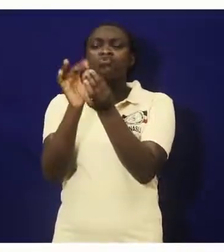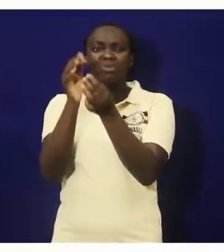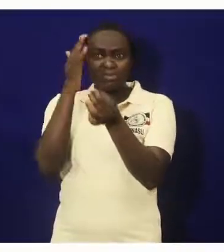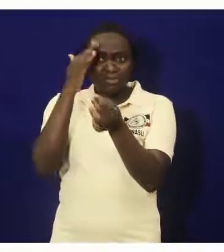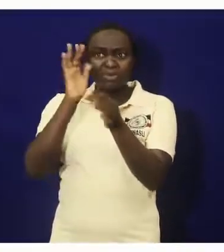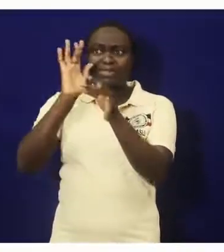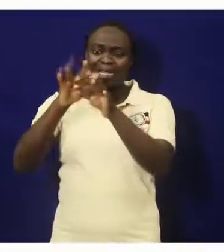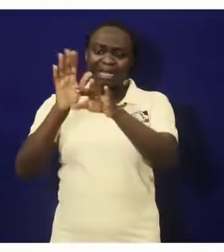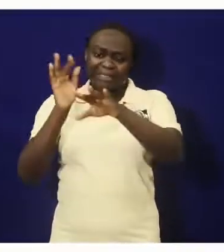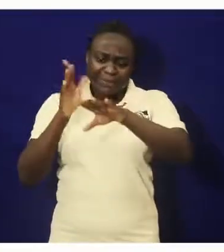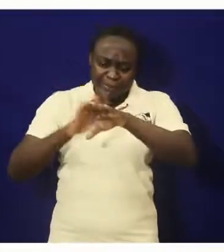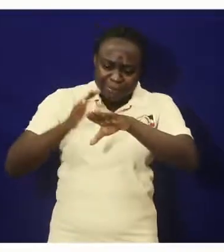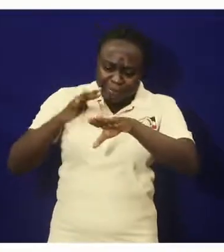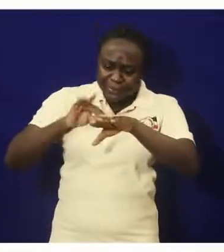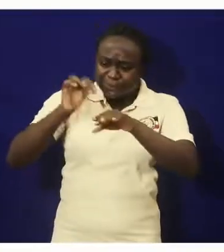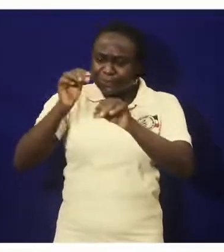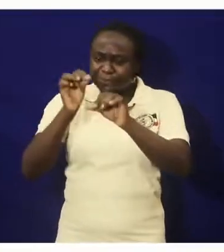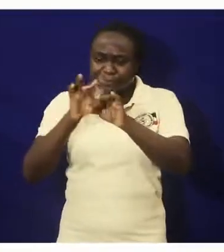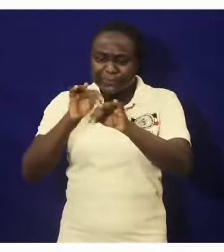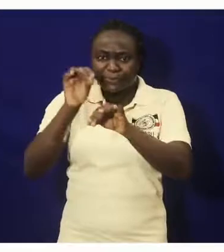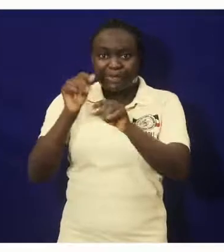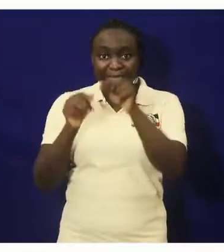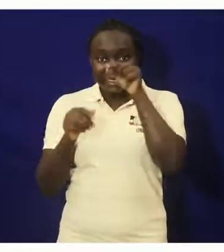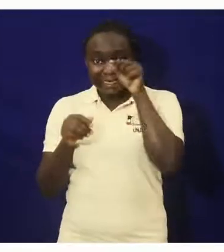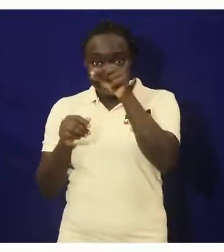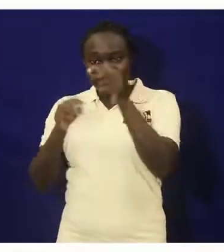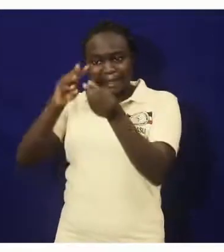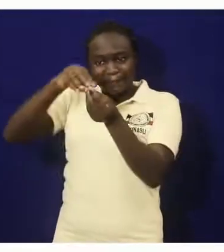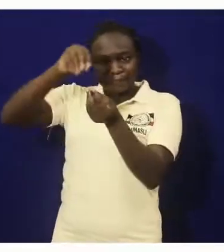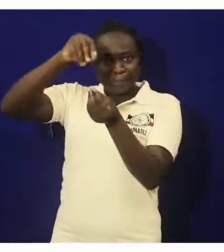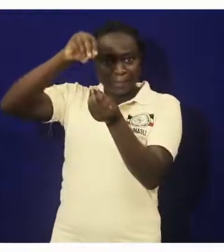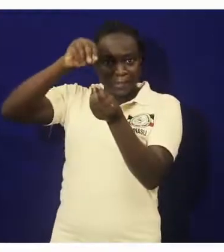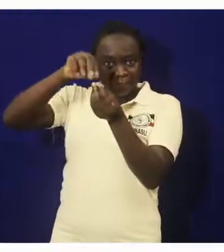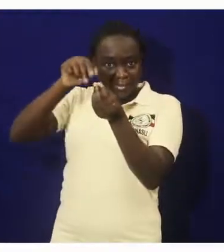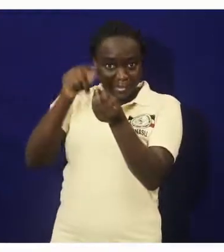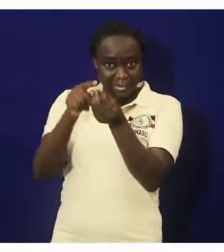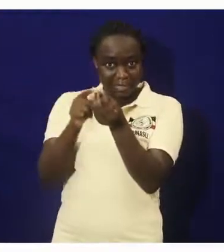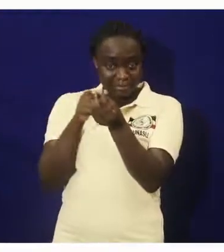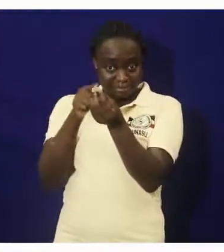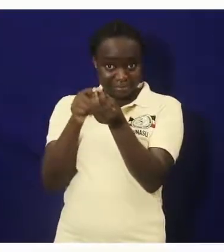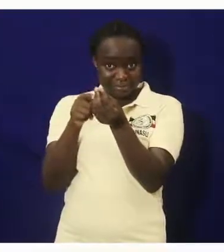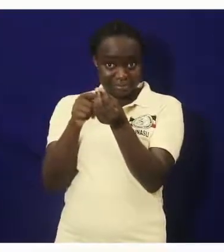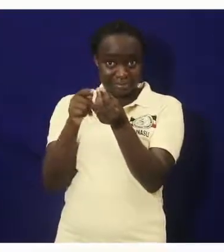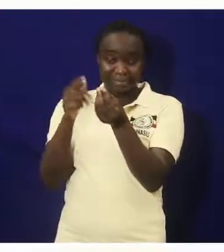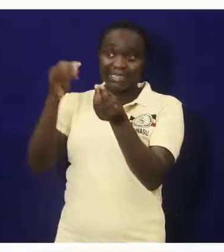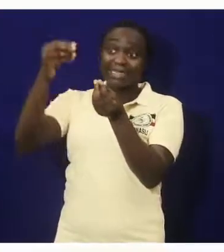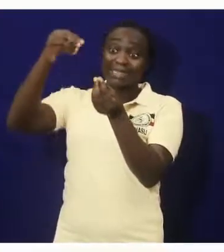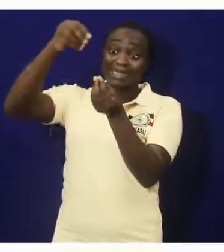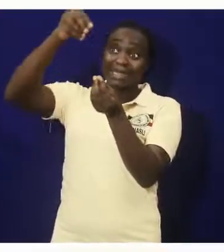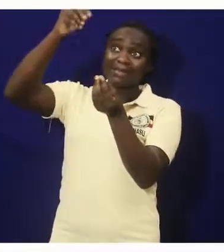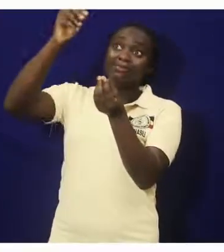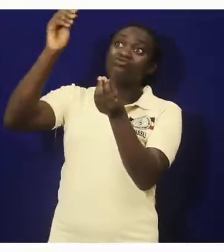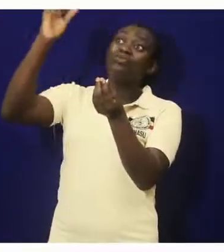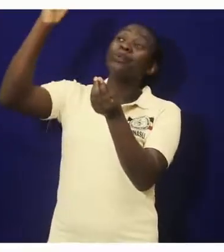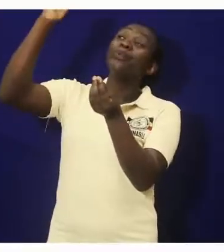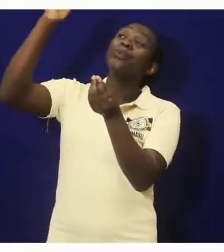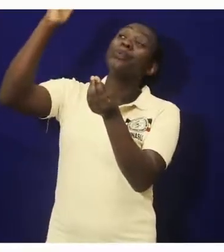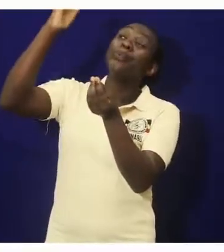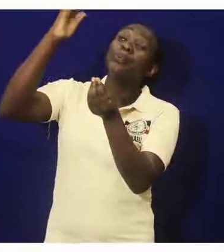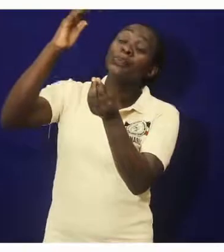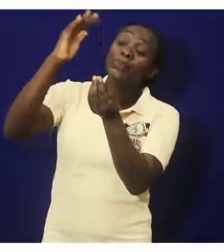pollen grains. The pollen grains come and fall on